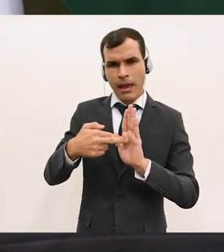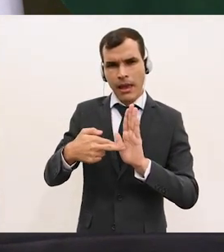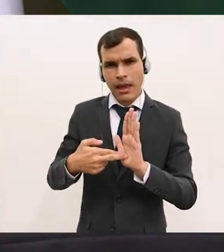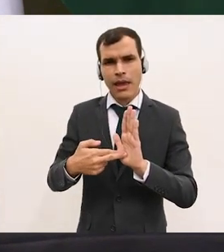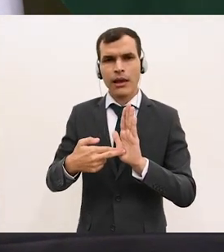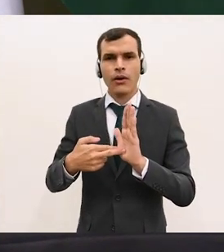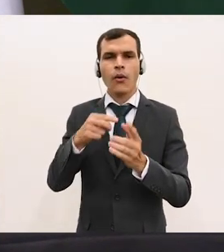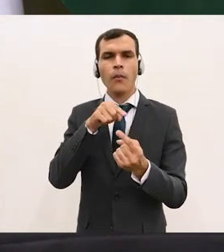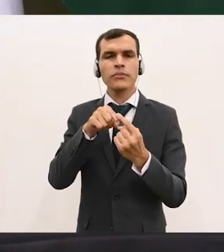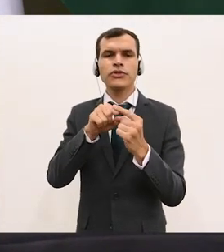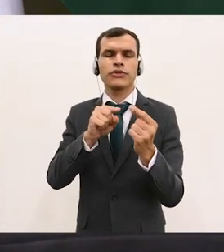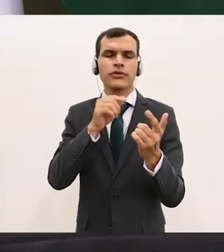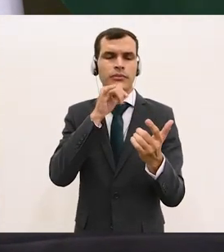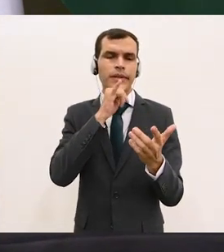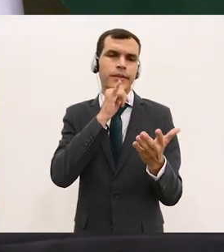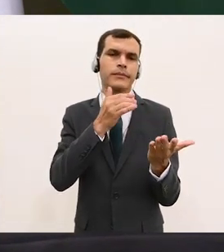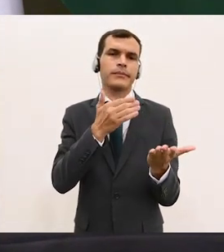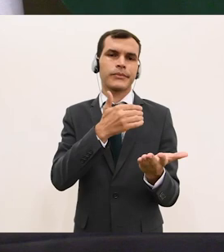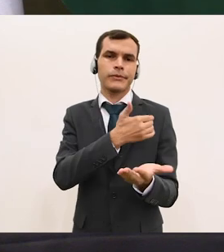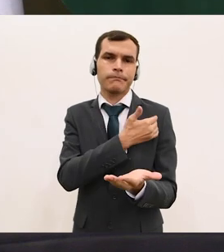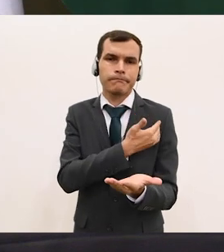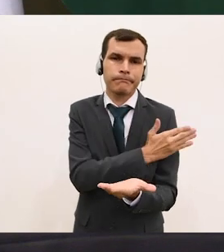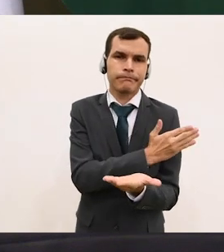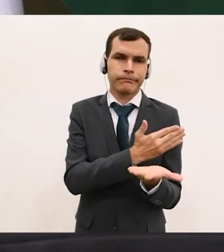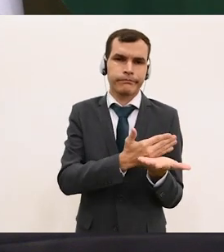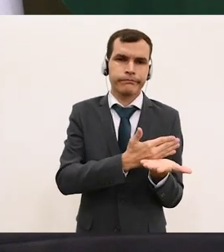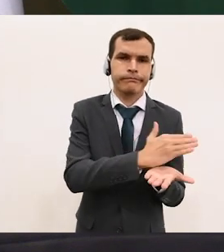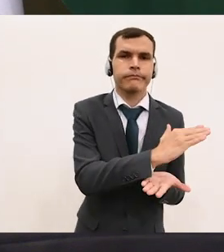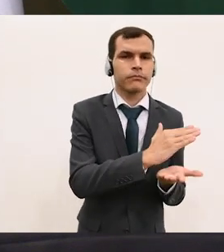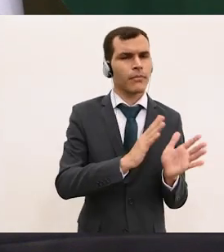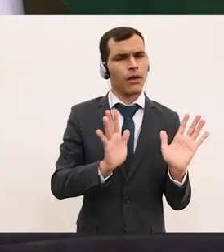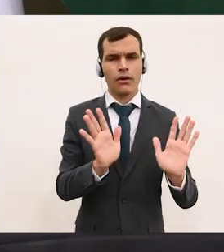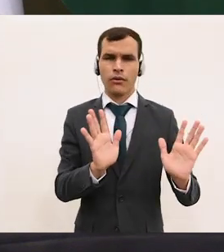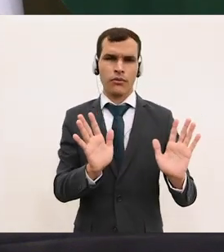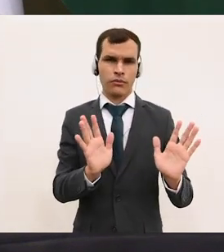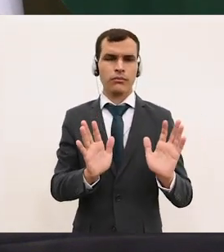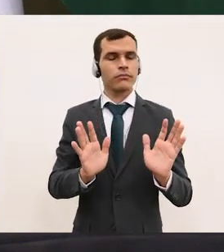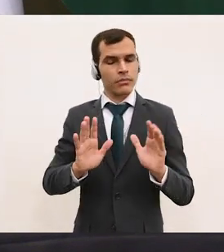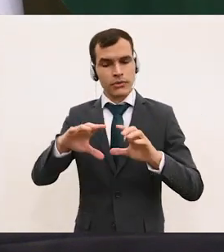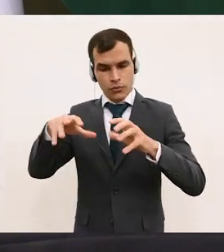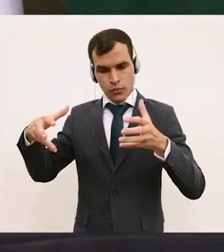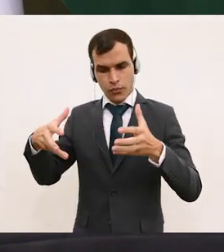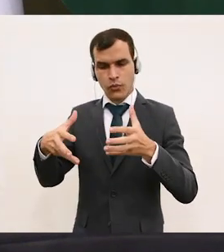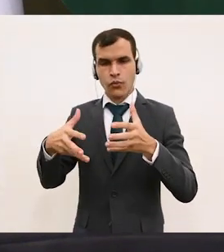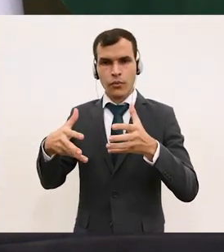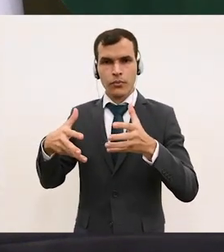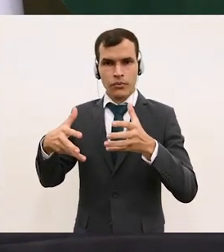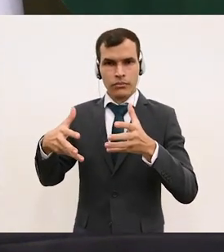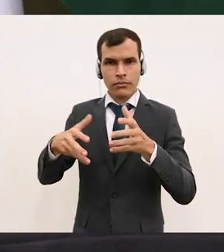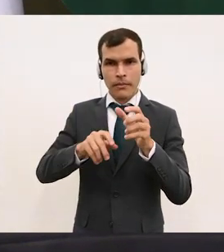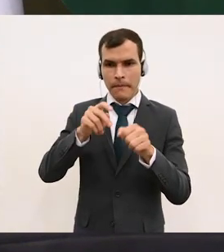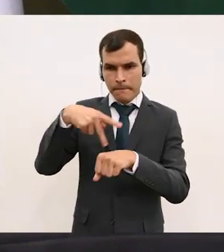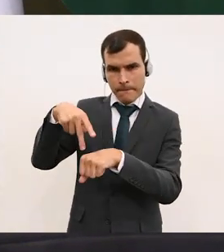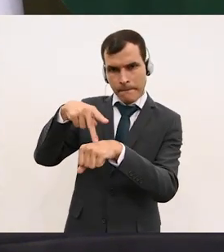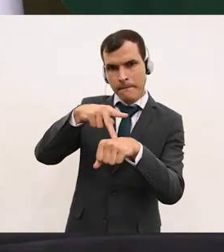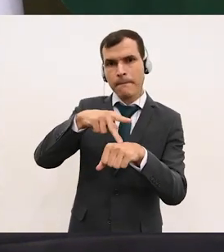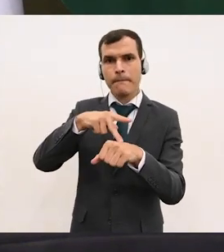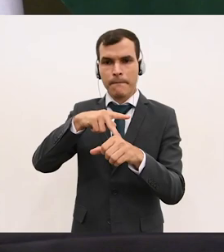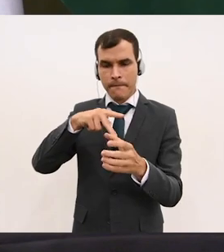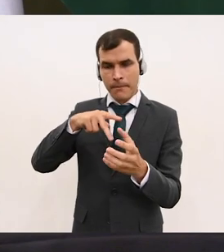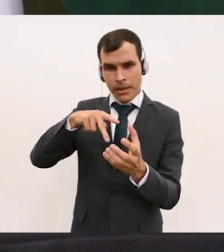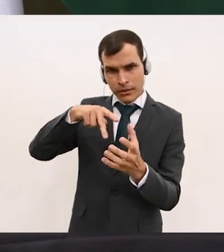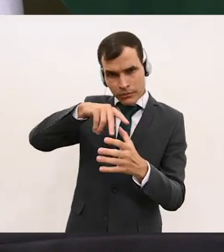have the ability under certain clauses of the WTO to invoke security